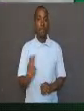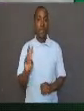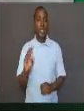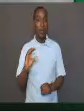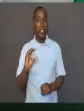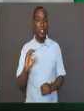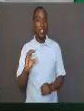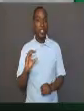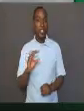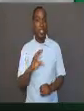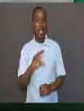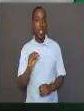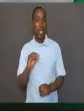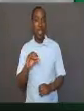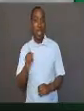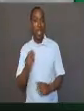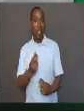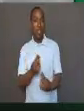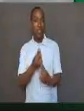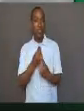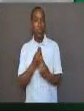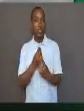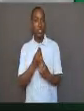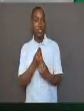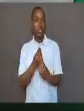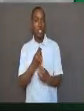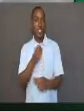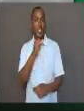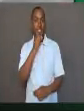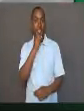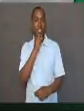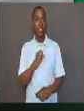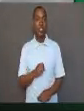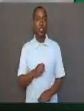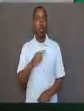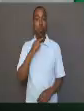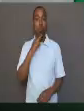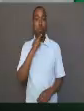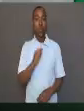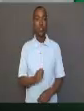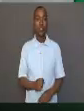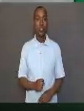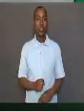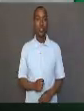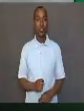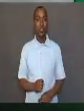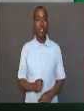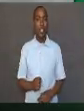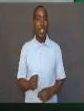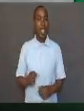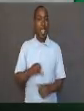Vitamin C and other nutrients like starch or glucose will